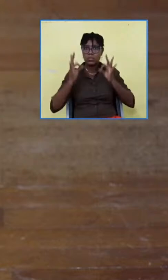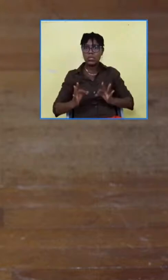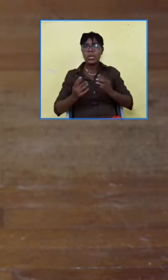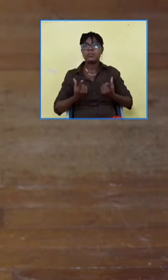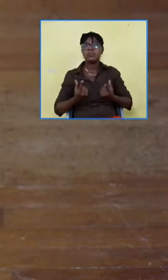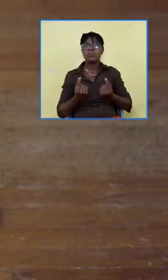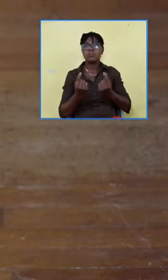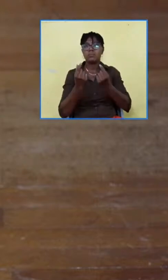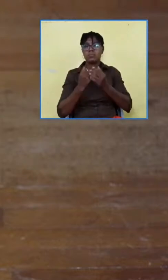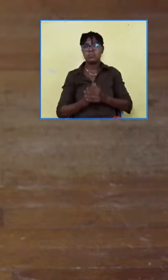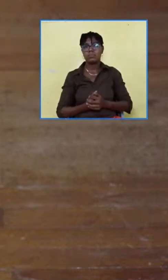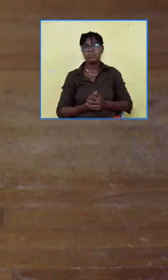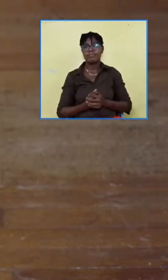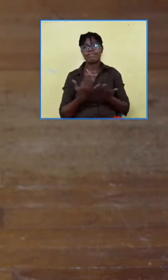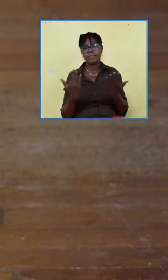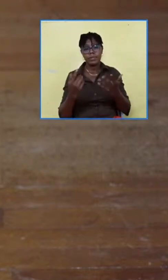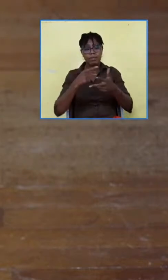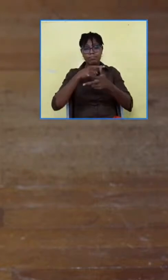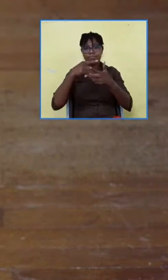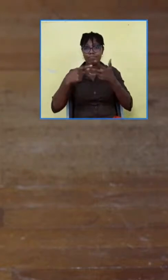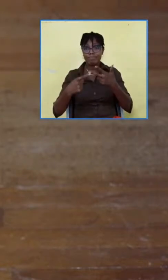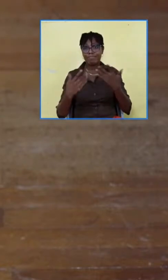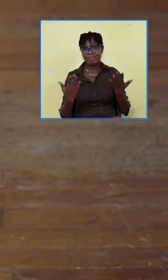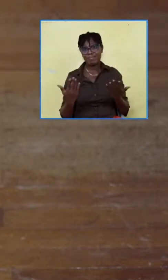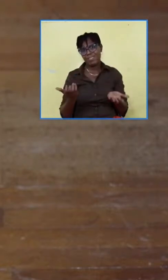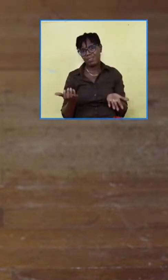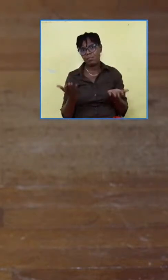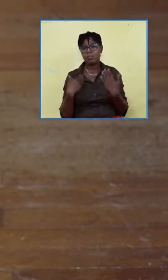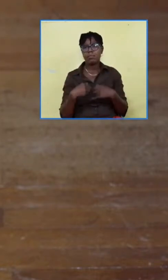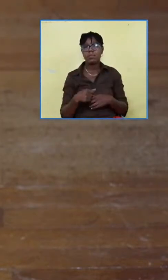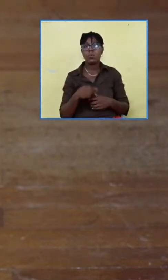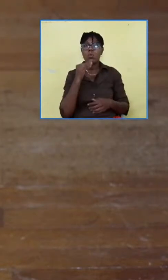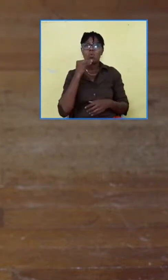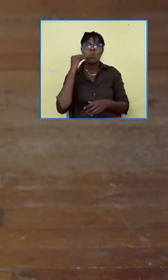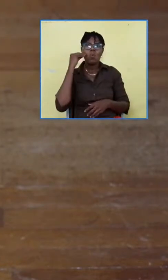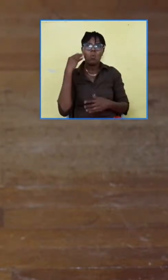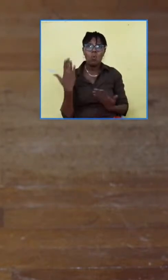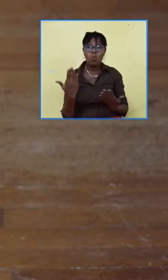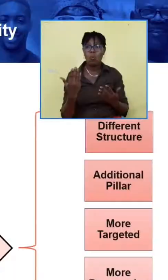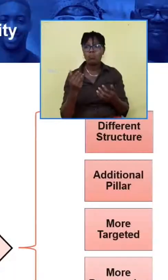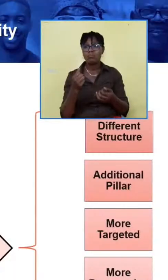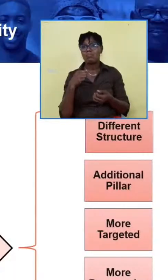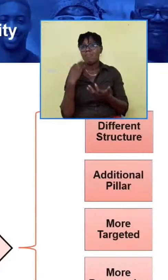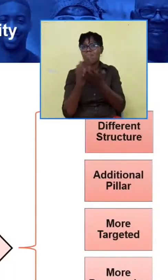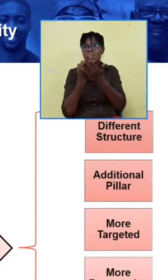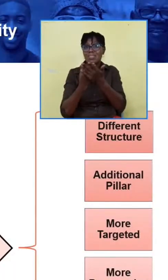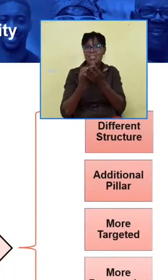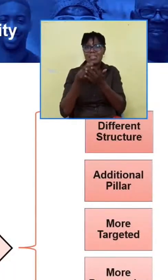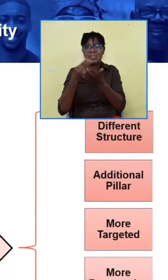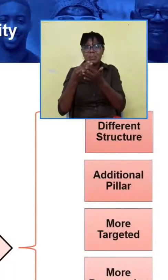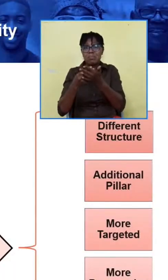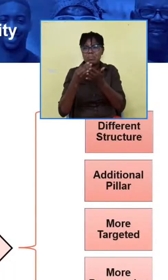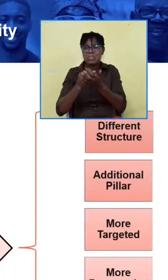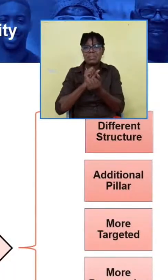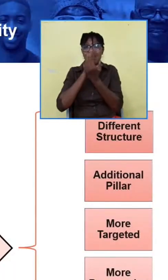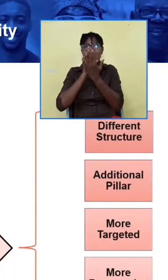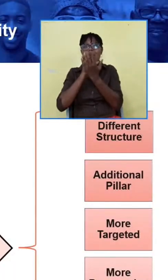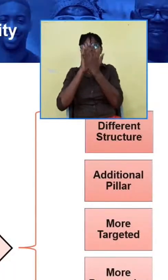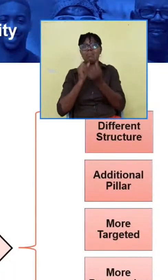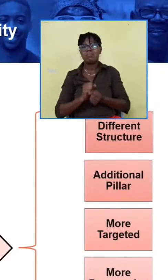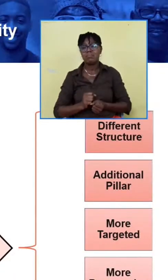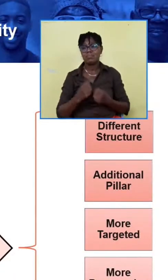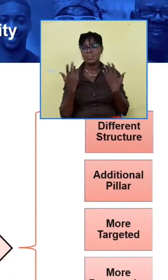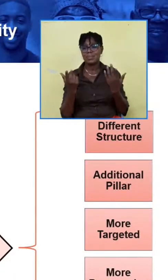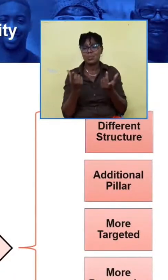So there are a few options. As I mentioned earlier, if in your household you have challenges with finances, there are only two things you can really do.